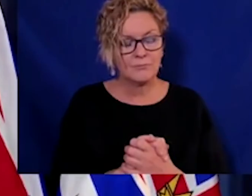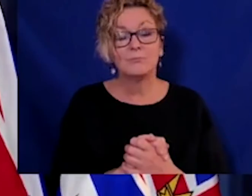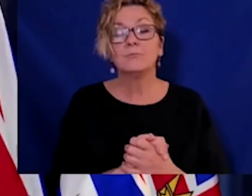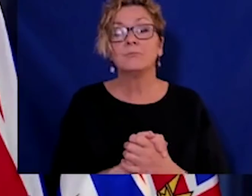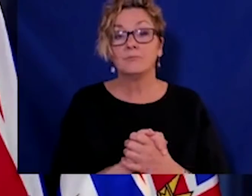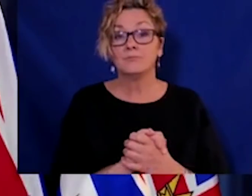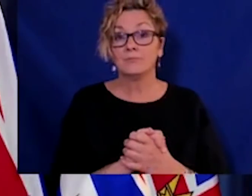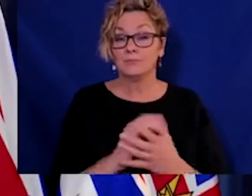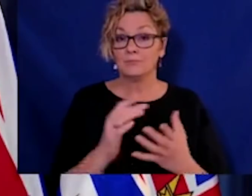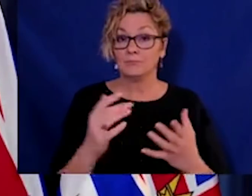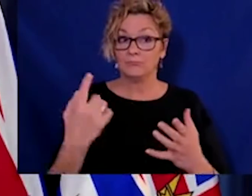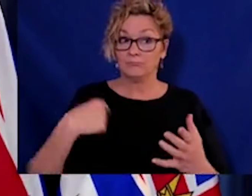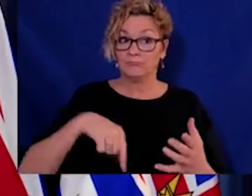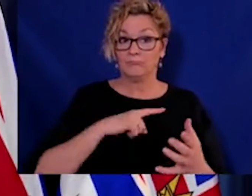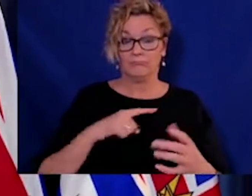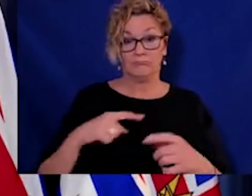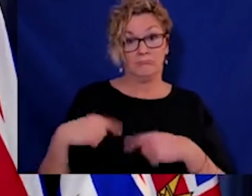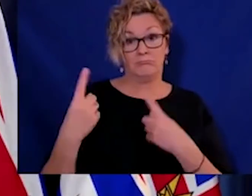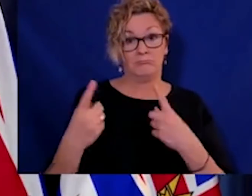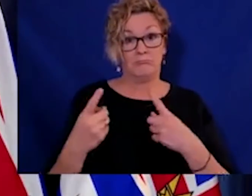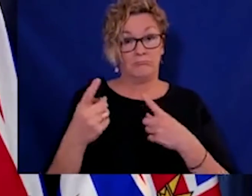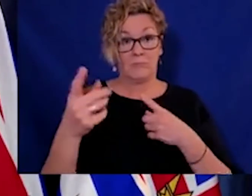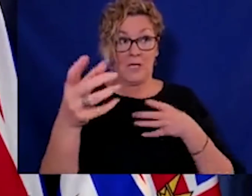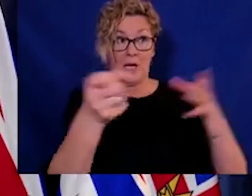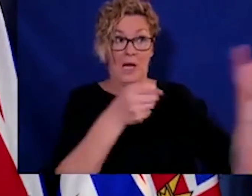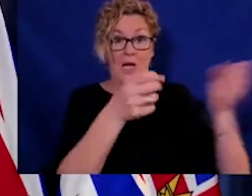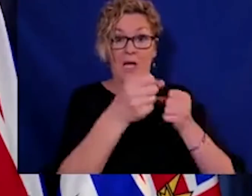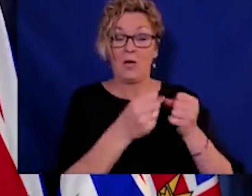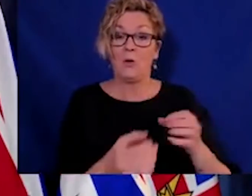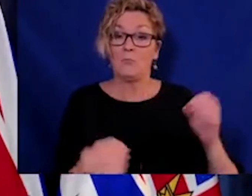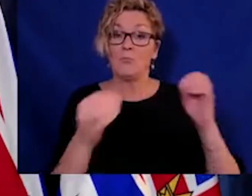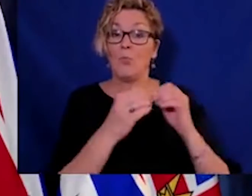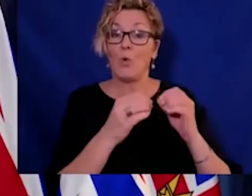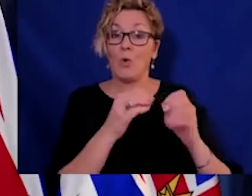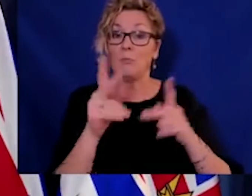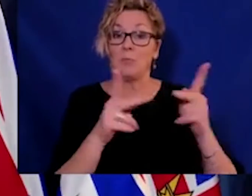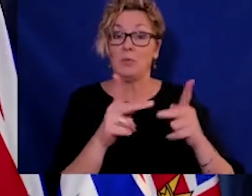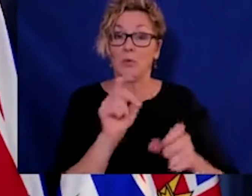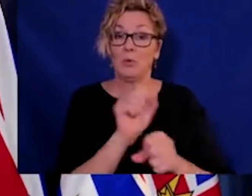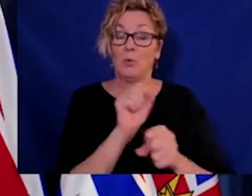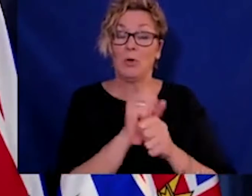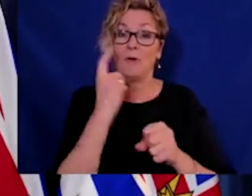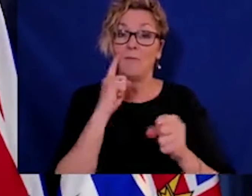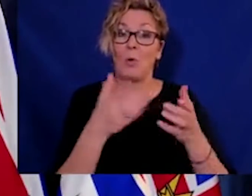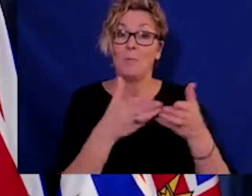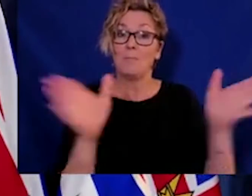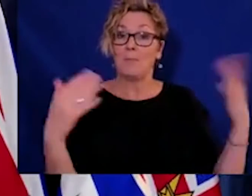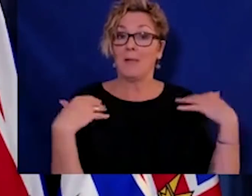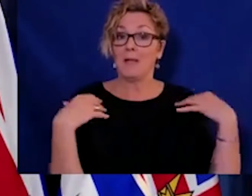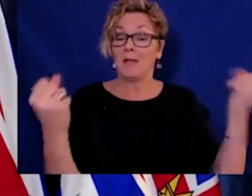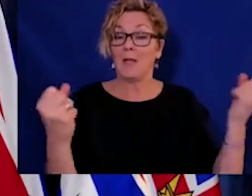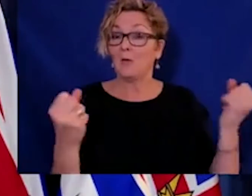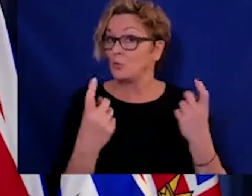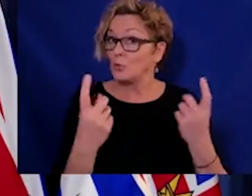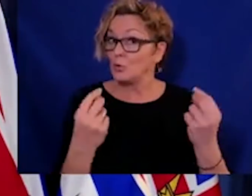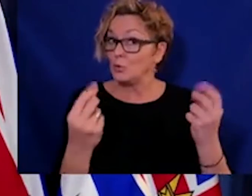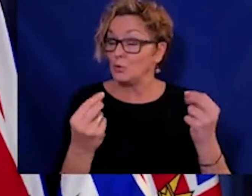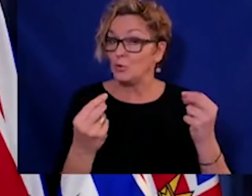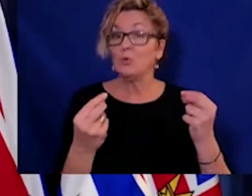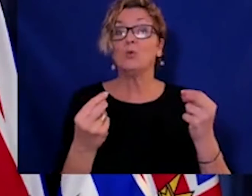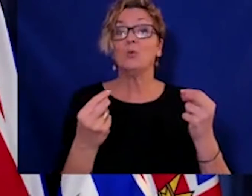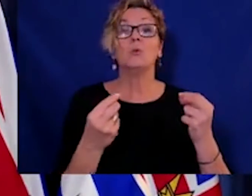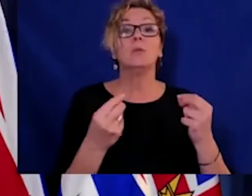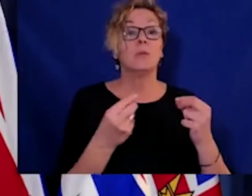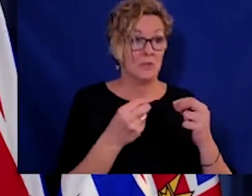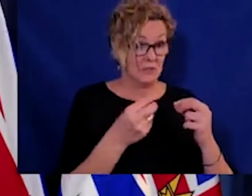progress in hiring people to support contact tracing in the province, contact tracers. That this week